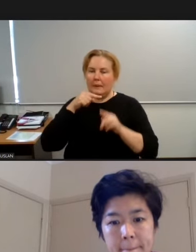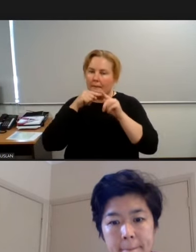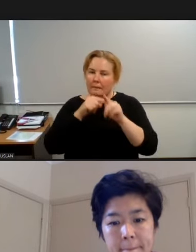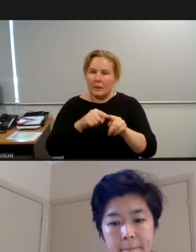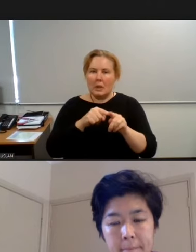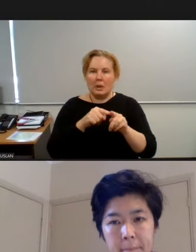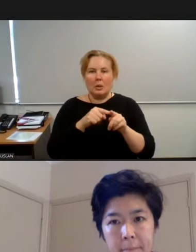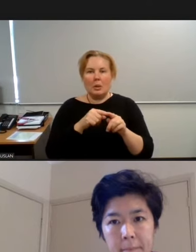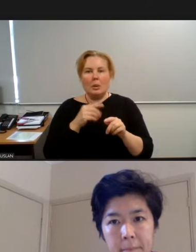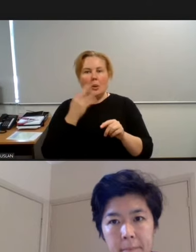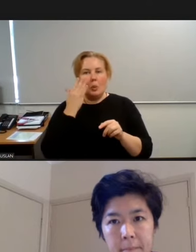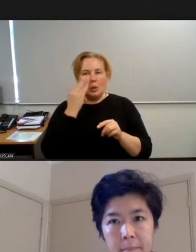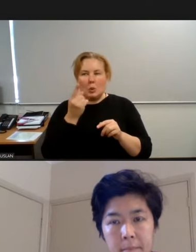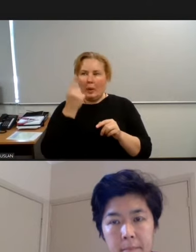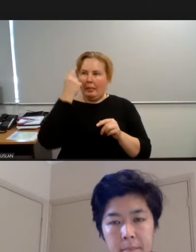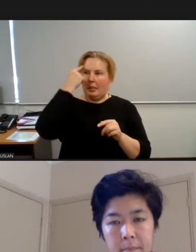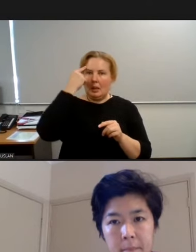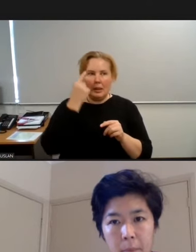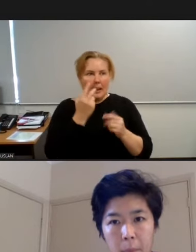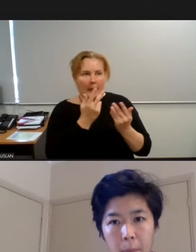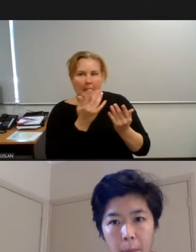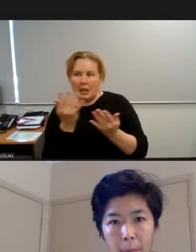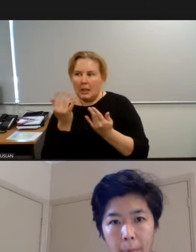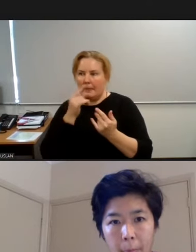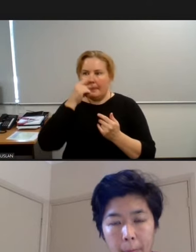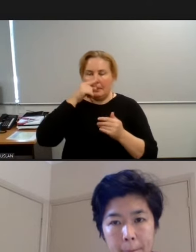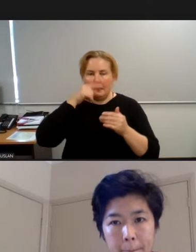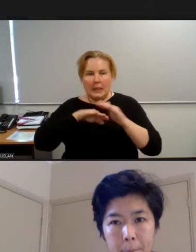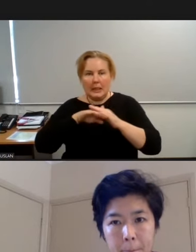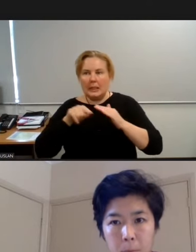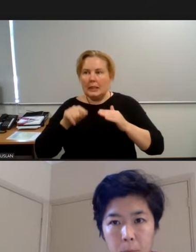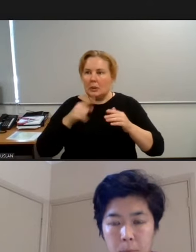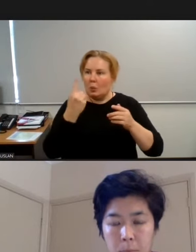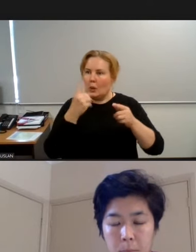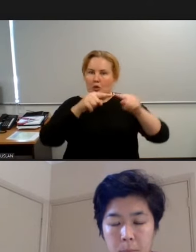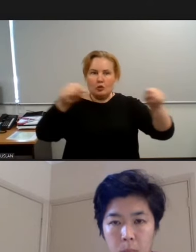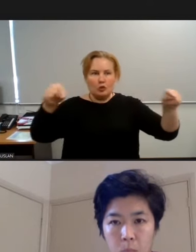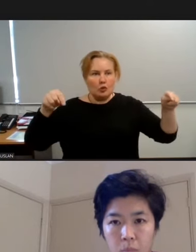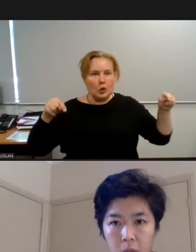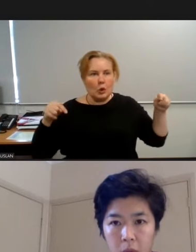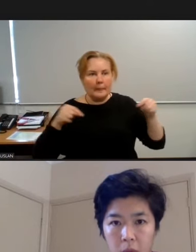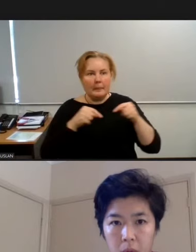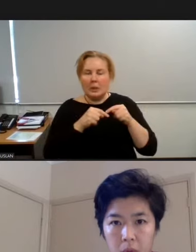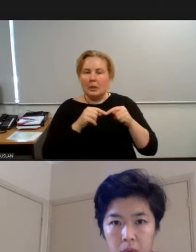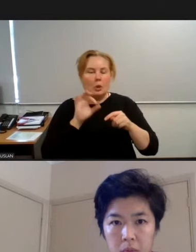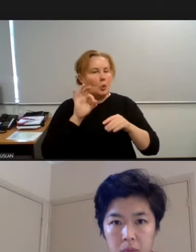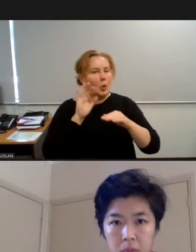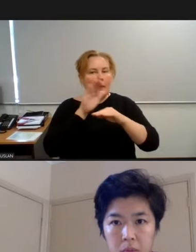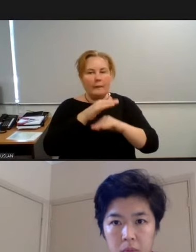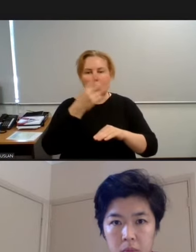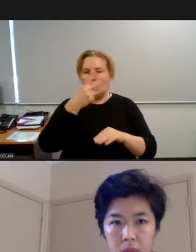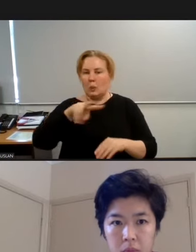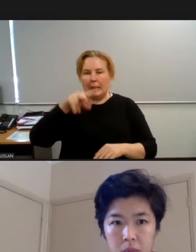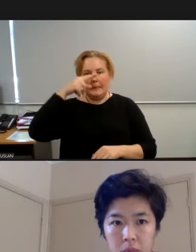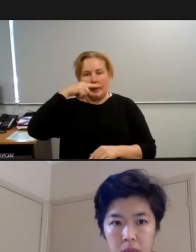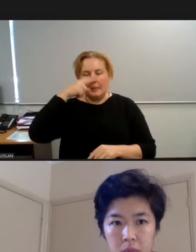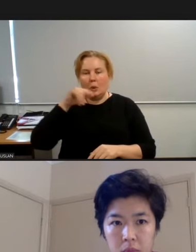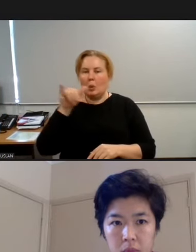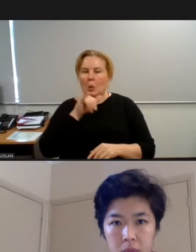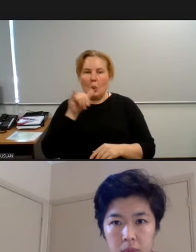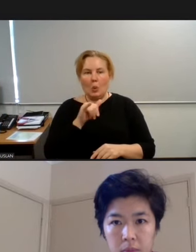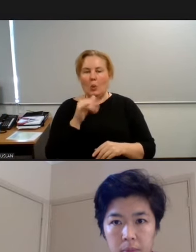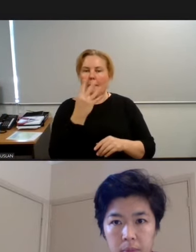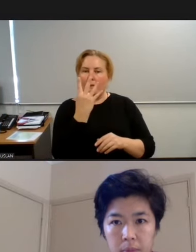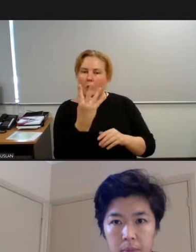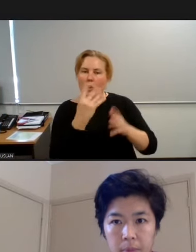density quotient when you're operating in enclosed spaces of no more than 20 people, or the 4 square metre rule. Thanks very much,